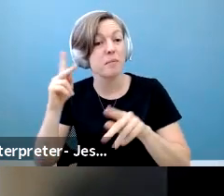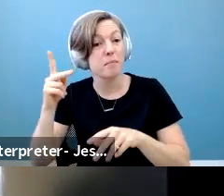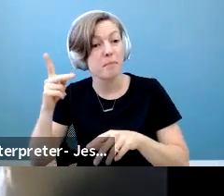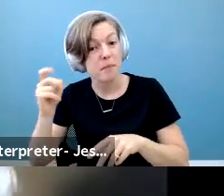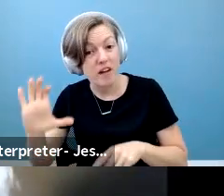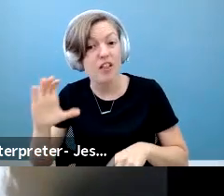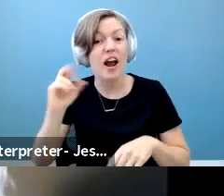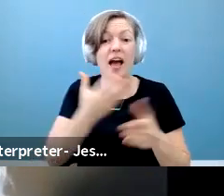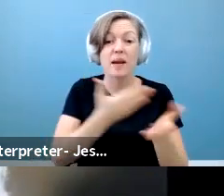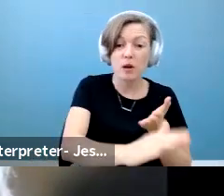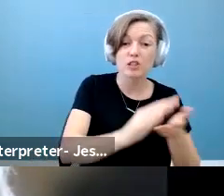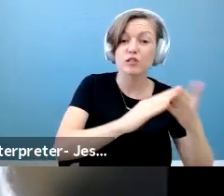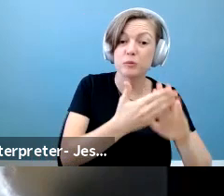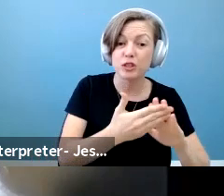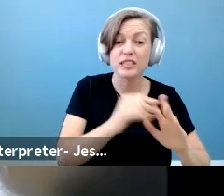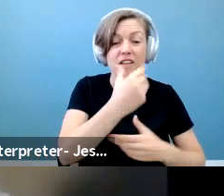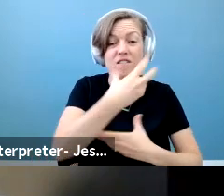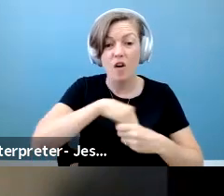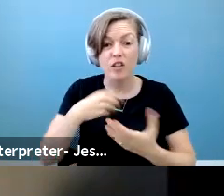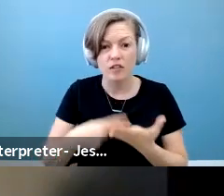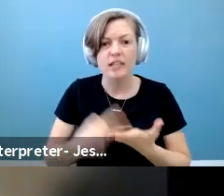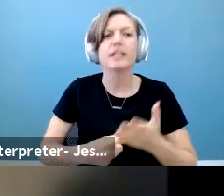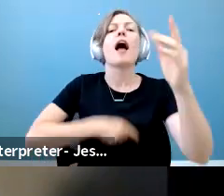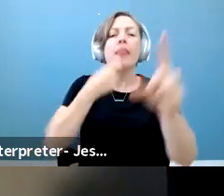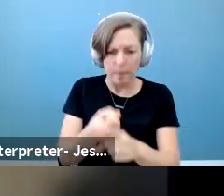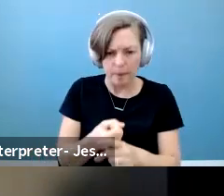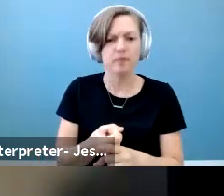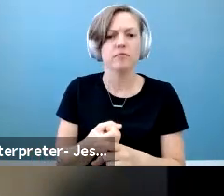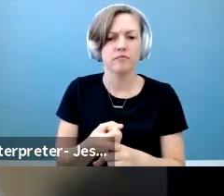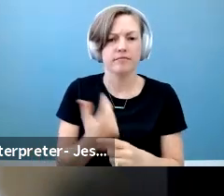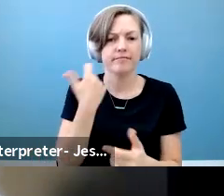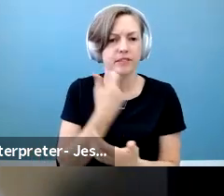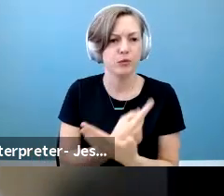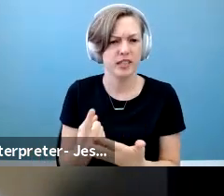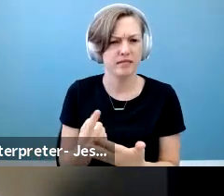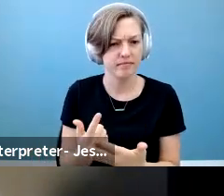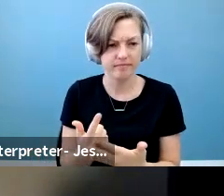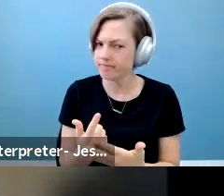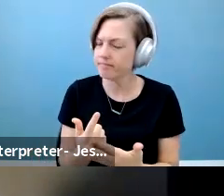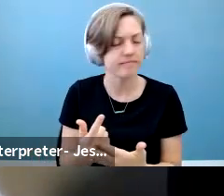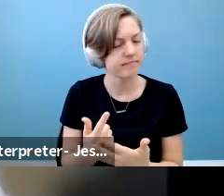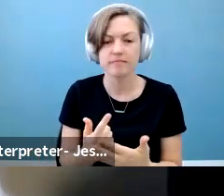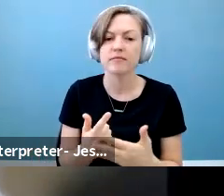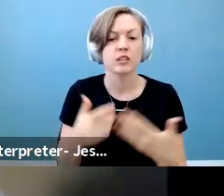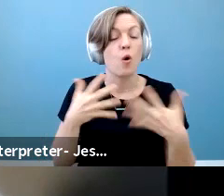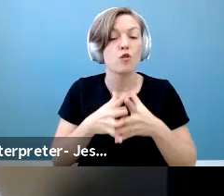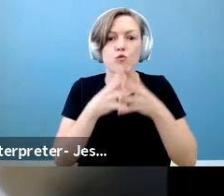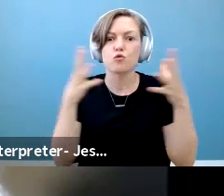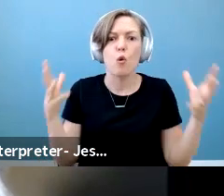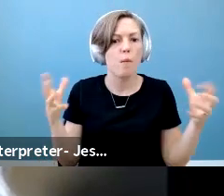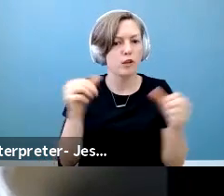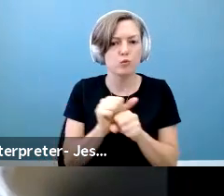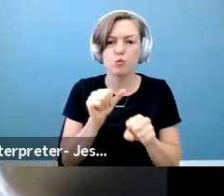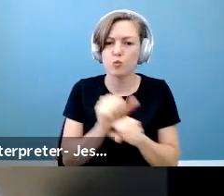marginalized communities being left out of the conversation. And then that happened this past week. And so, you know, we just have so much work to do to repair the harm.